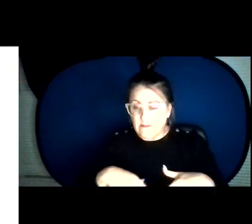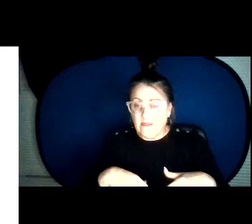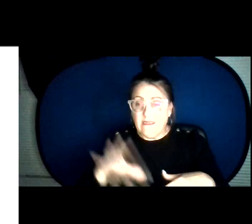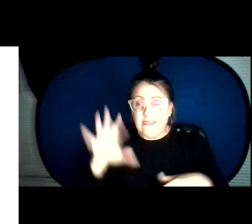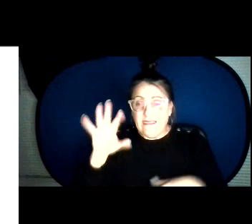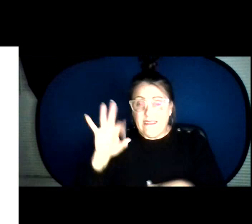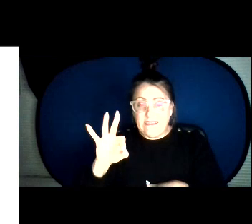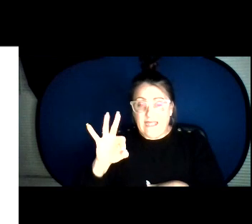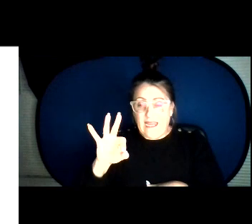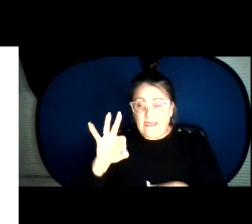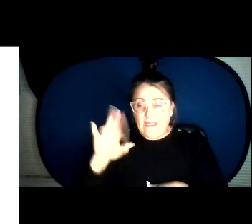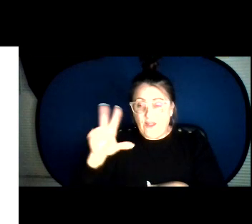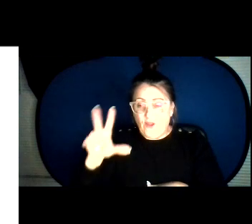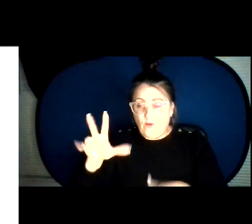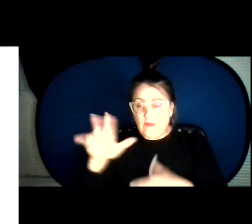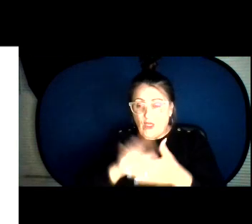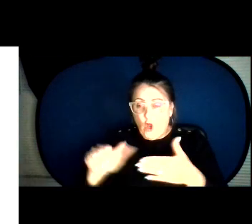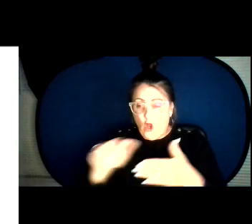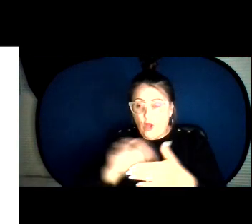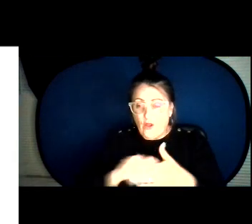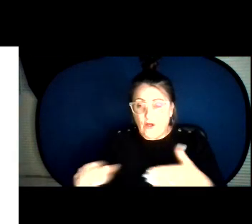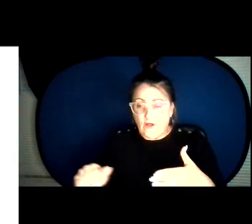$93 results in an affordable price of